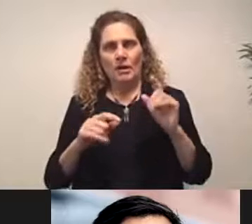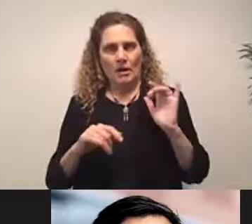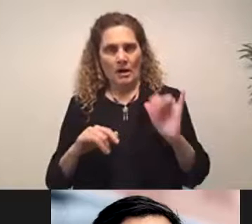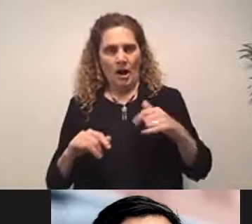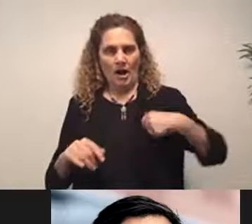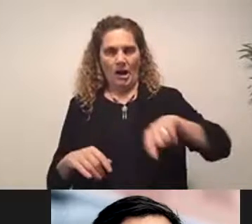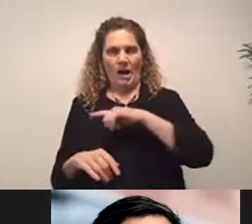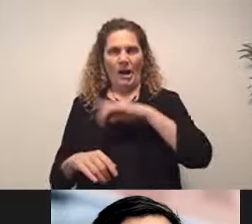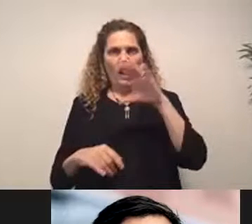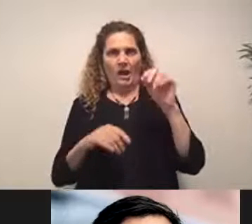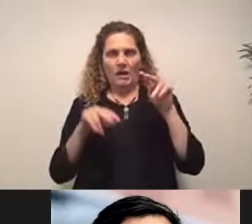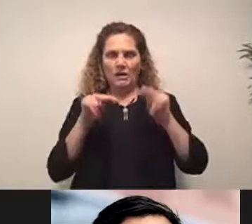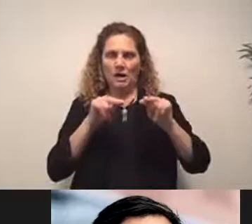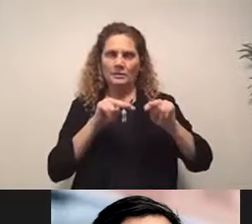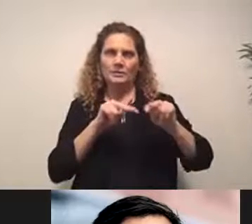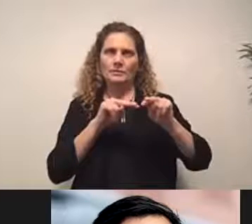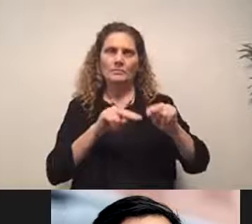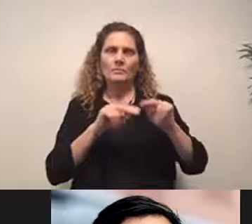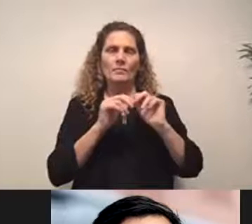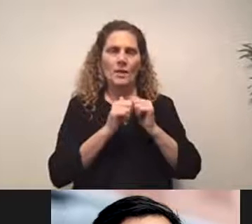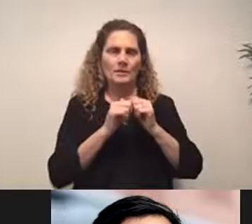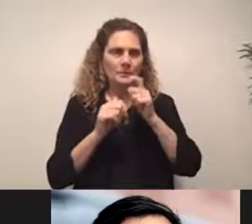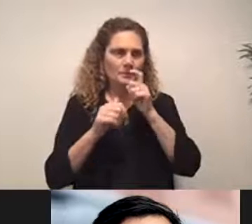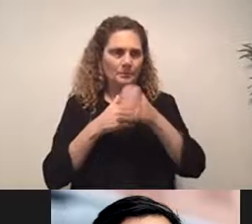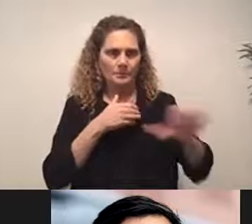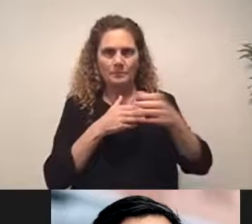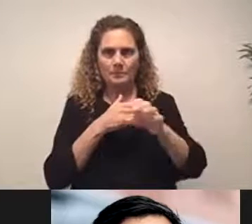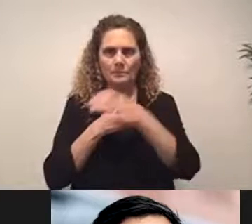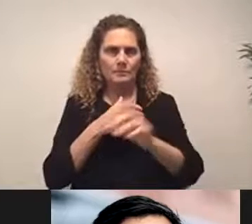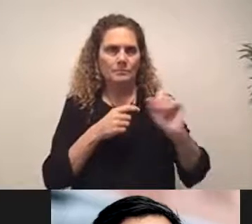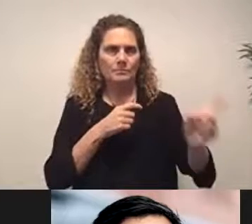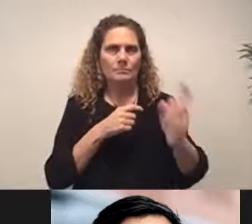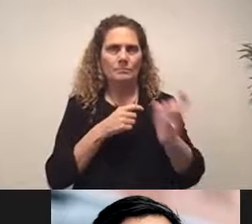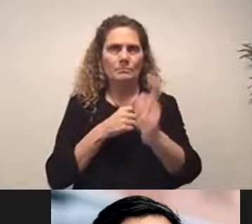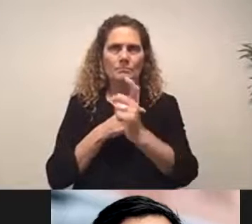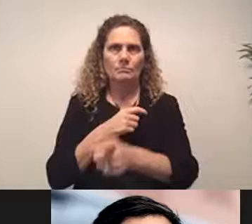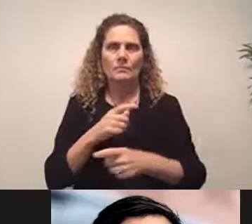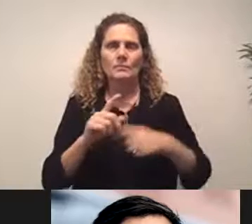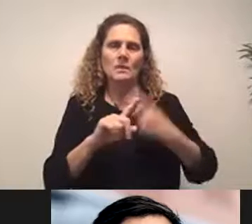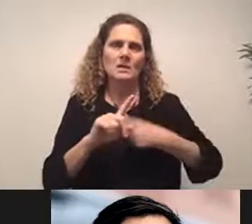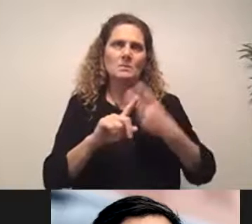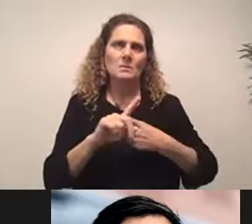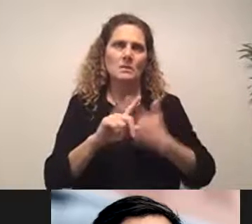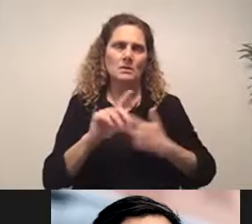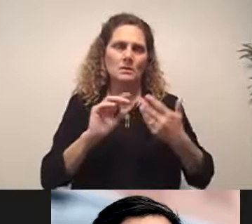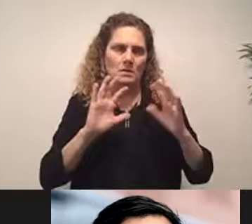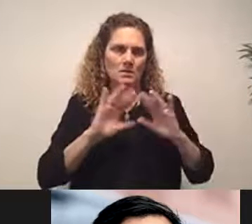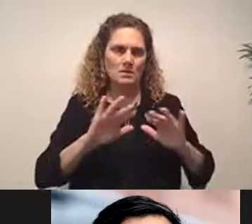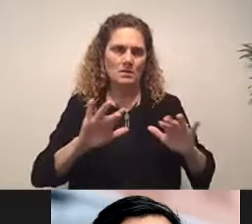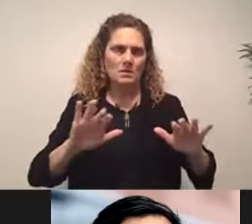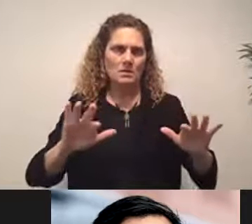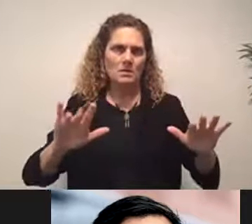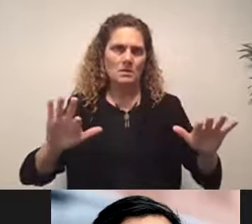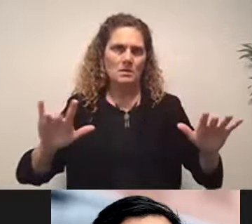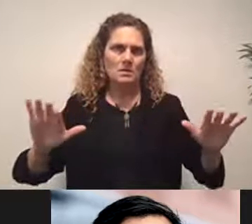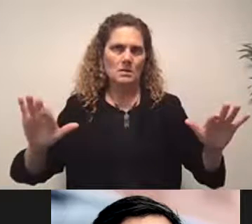communities. Future months will likely have public health departments coordinating and leading community clinics. With the